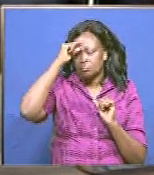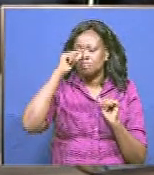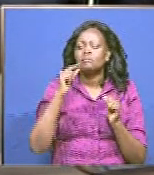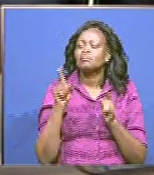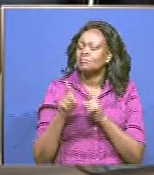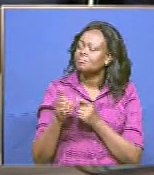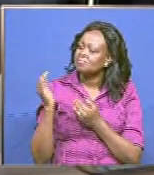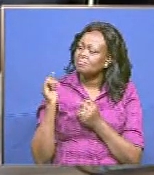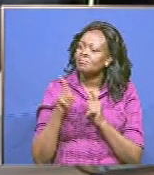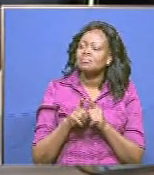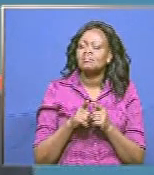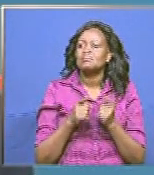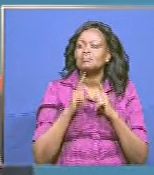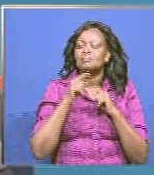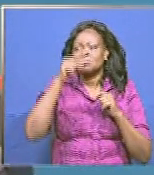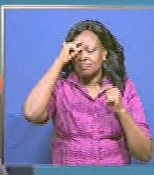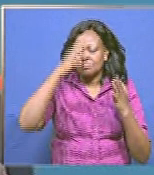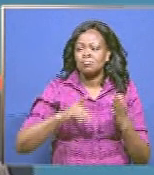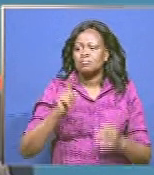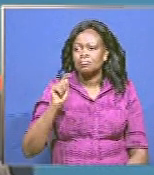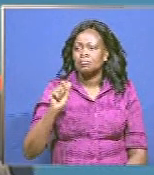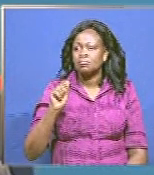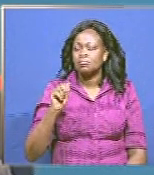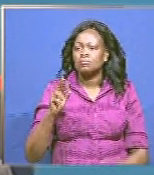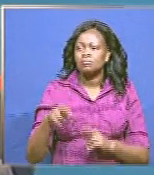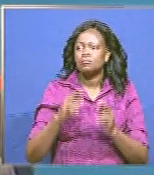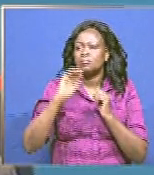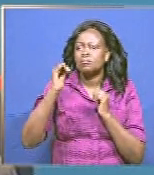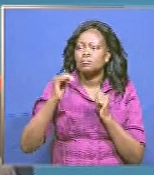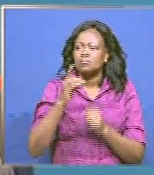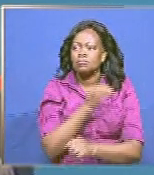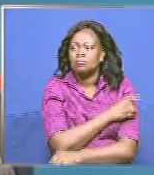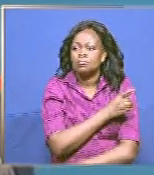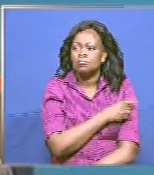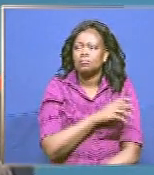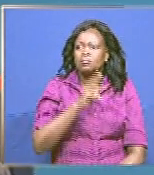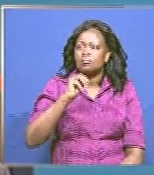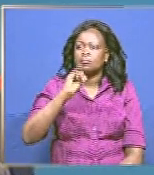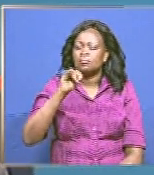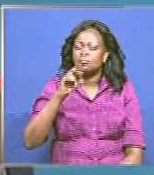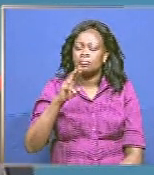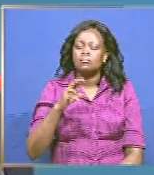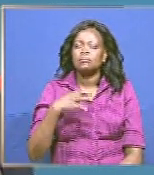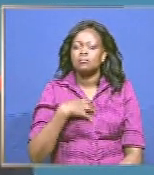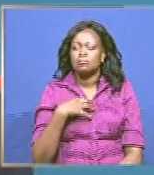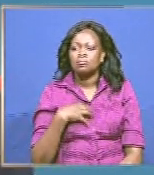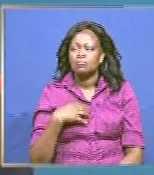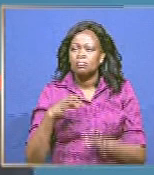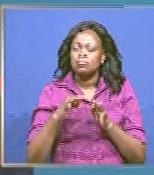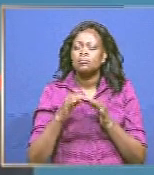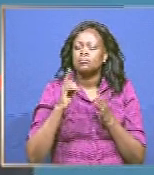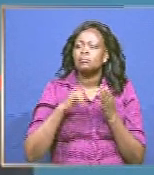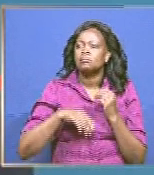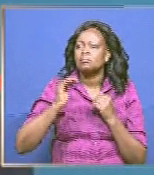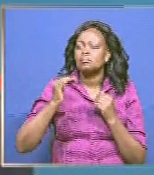so. Well, we have been talking to the governor of Tana River County, Dr. Major Retired Dhadho Godana, putting into perspective county